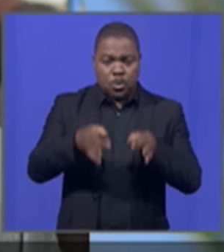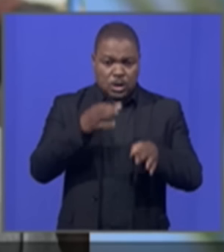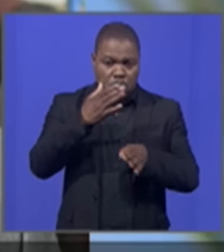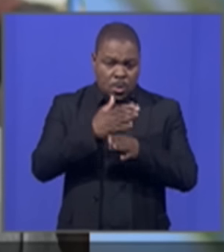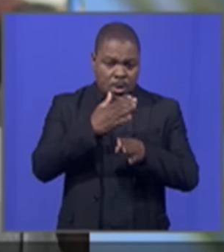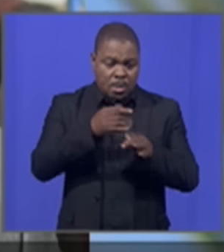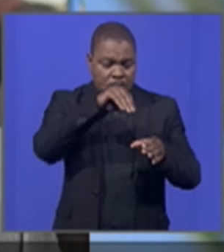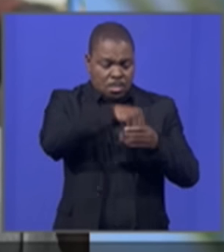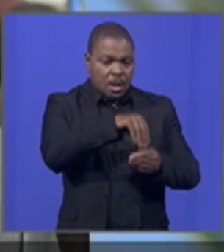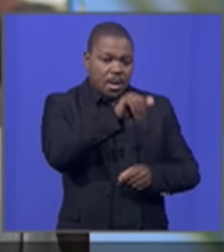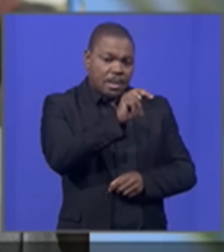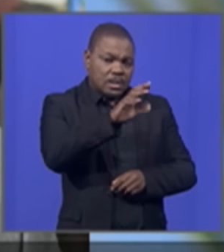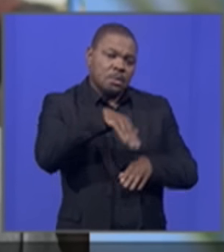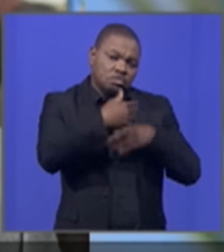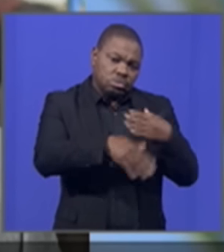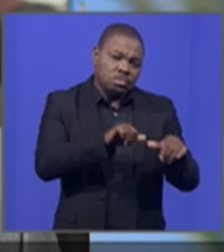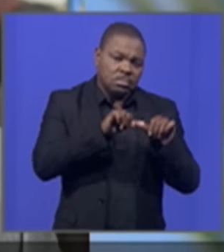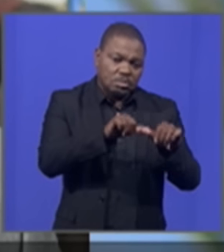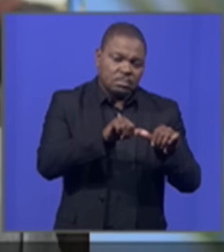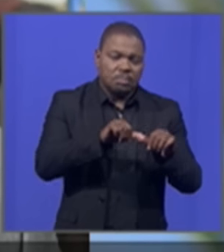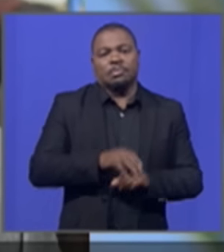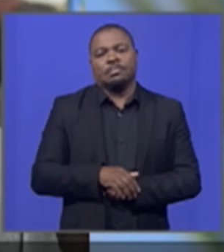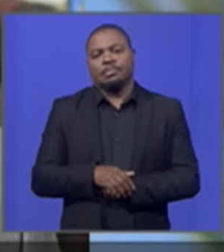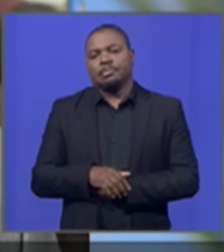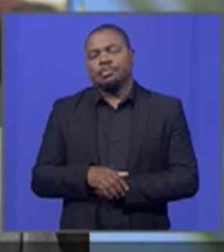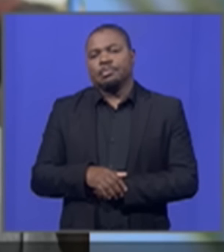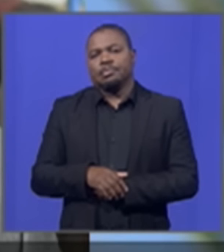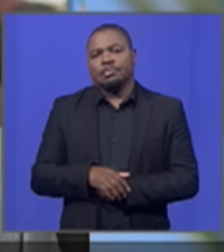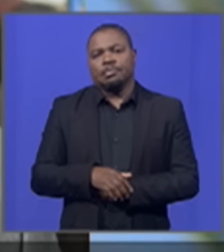the ANC as deployed.